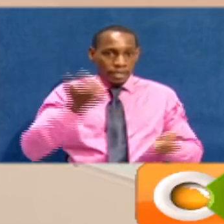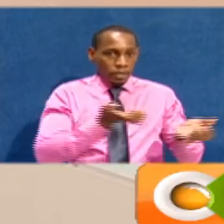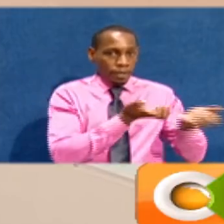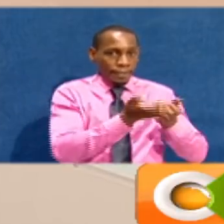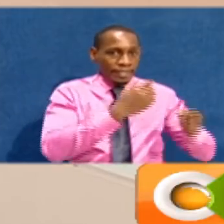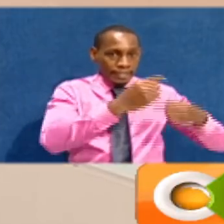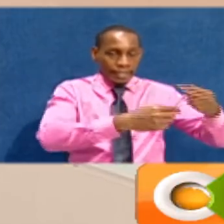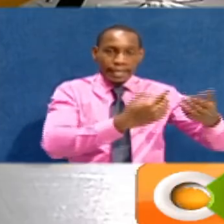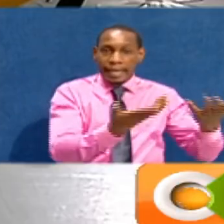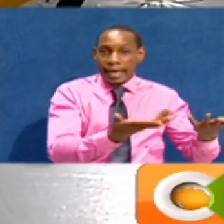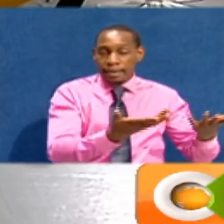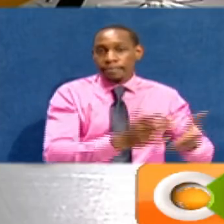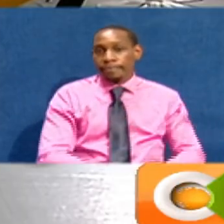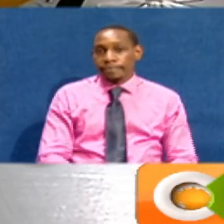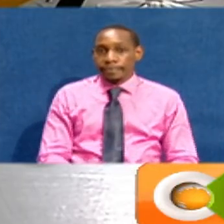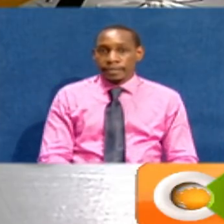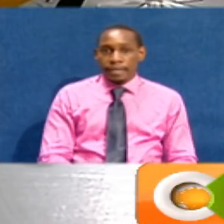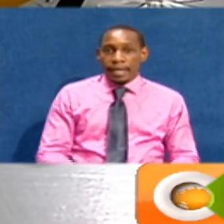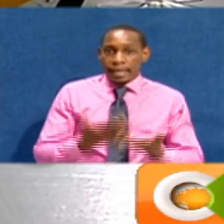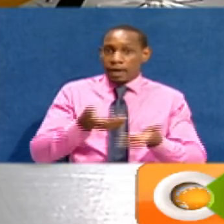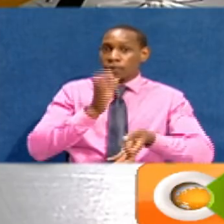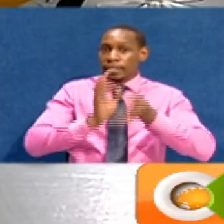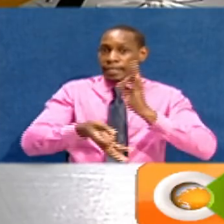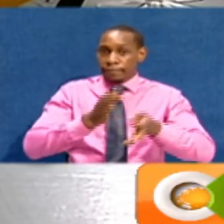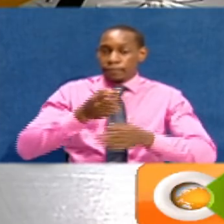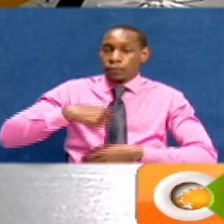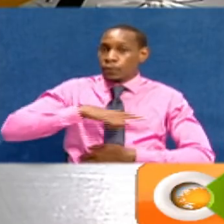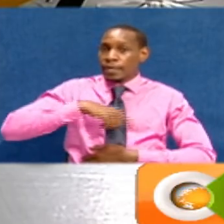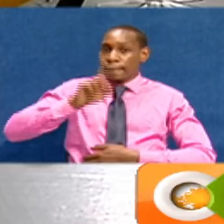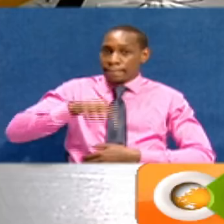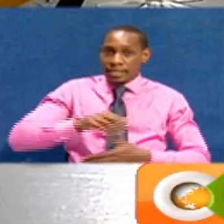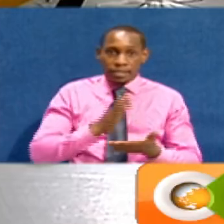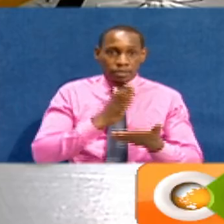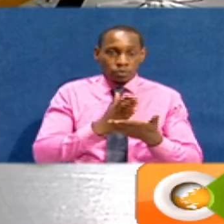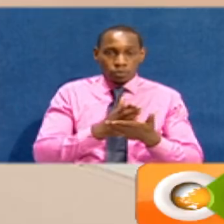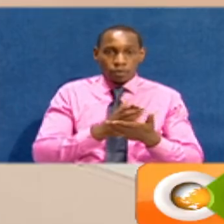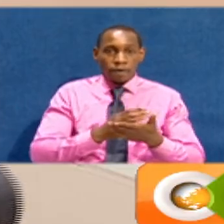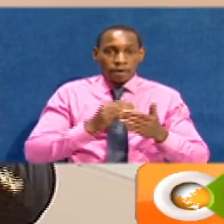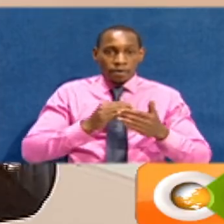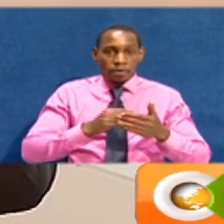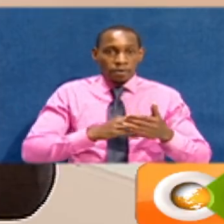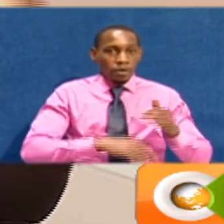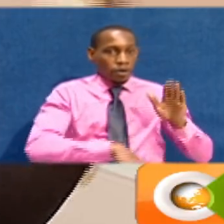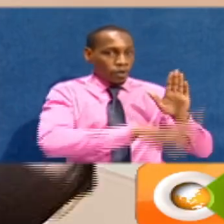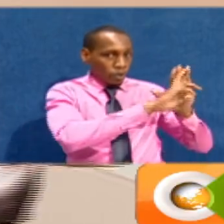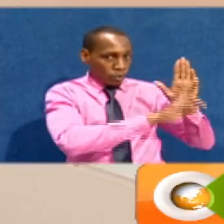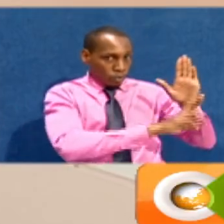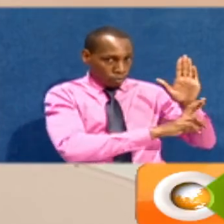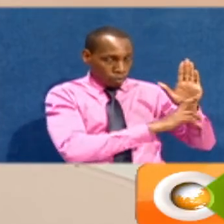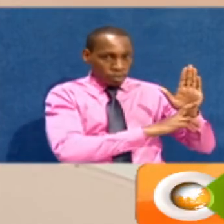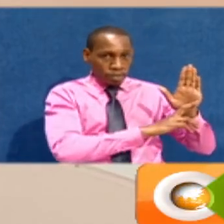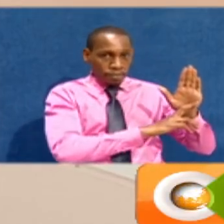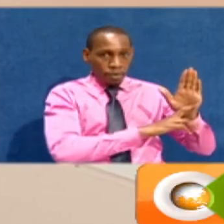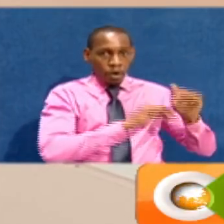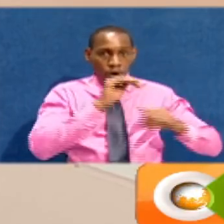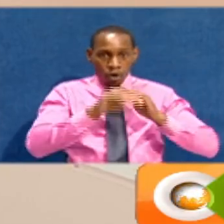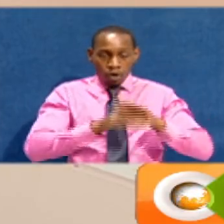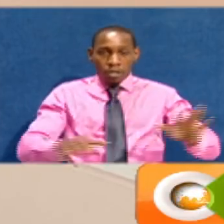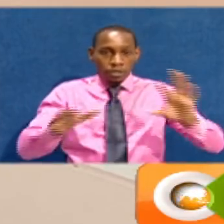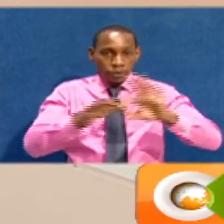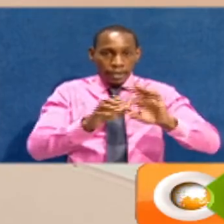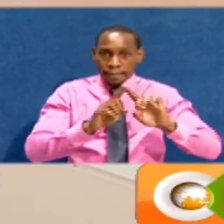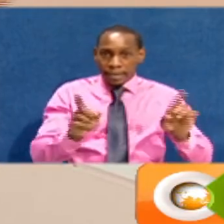on? You know, so if we must apply the rules, let us apply them collectively. Or